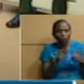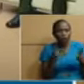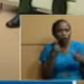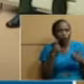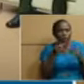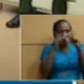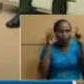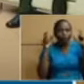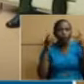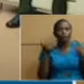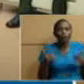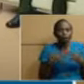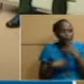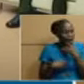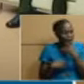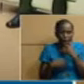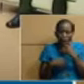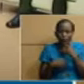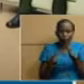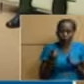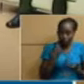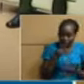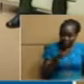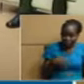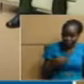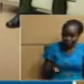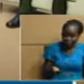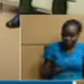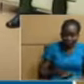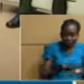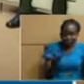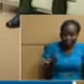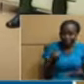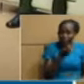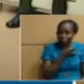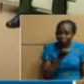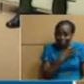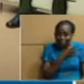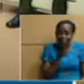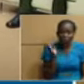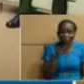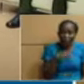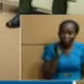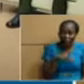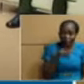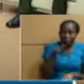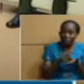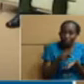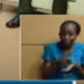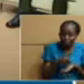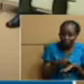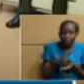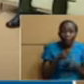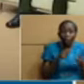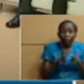The clamor for the posho that was being distributed in this city. Yes, exactly. The complaints for the bad, the bad bins, but people